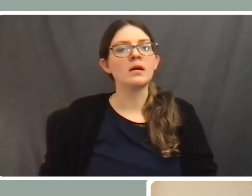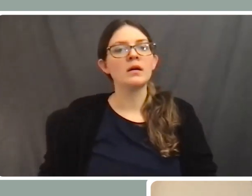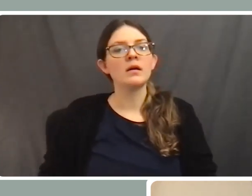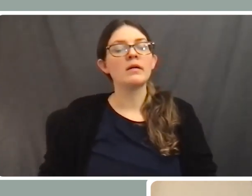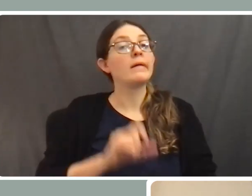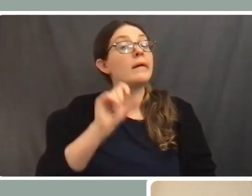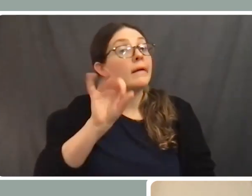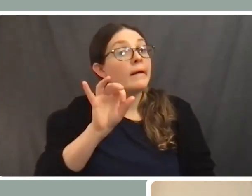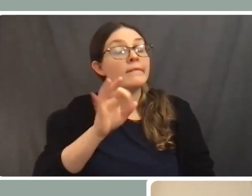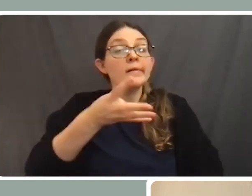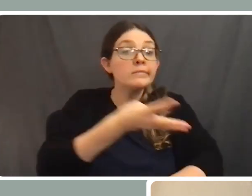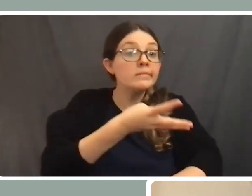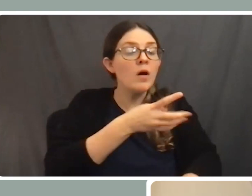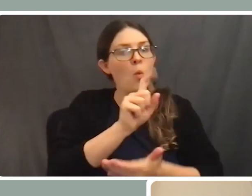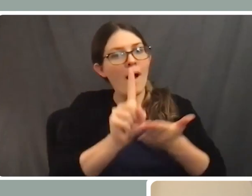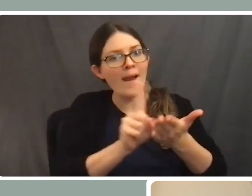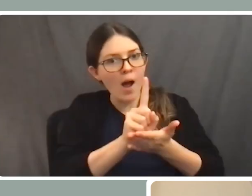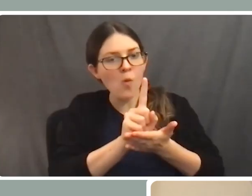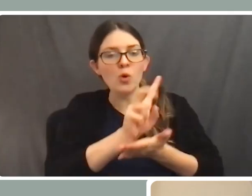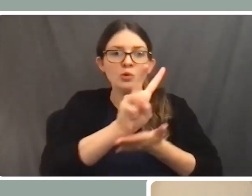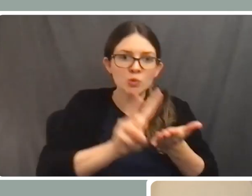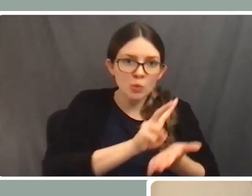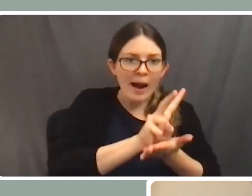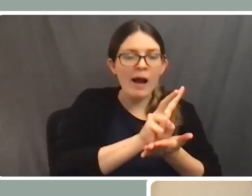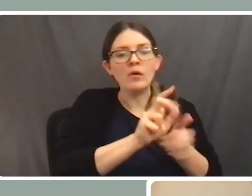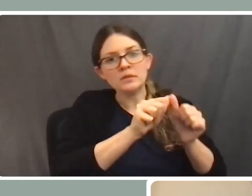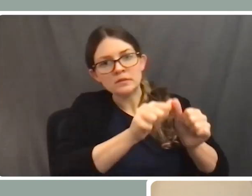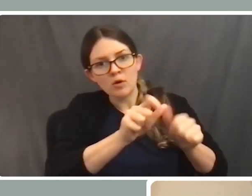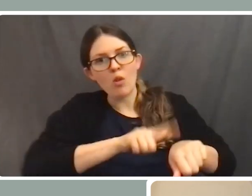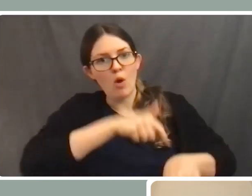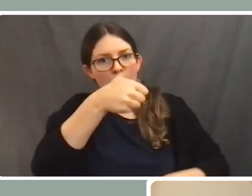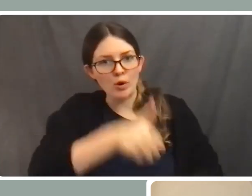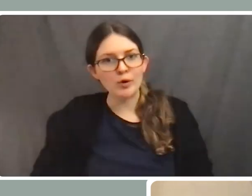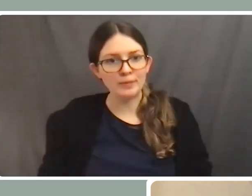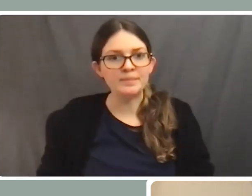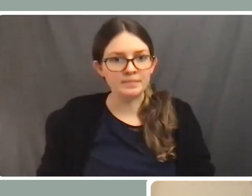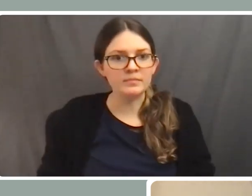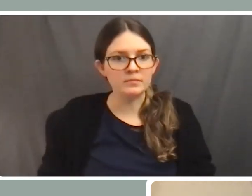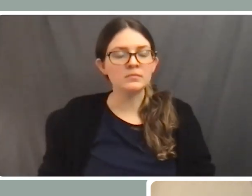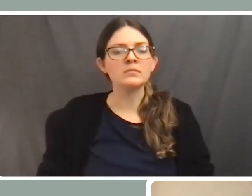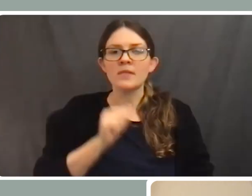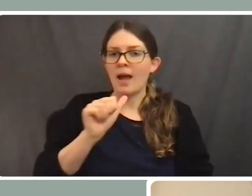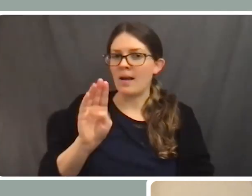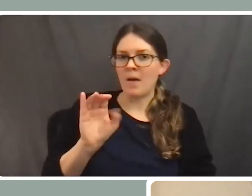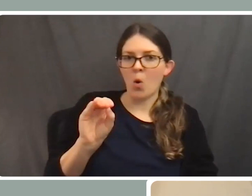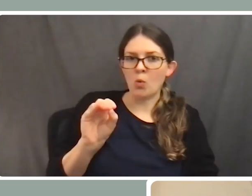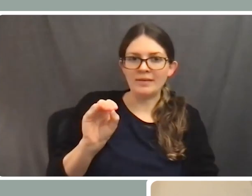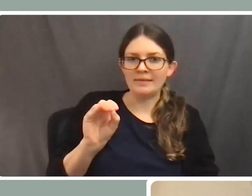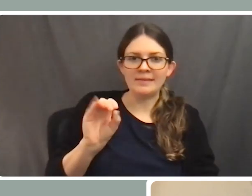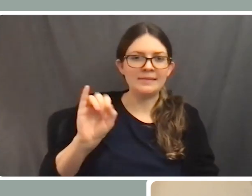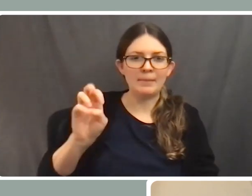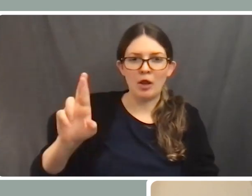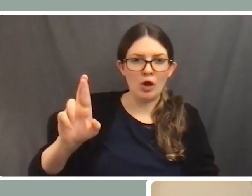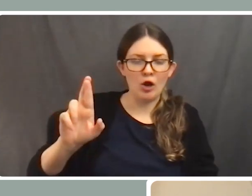it could be an hour, it could be 2 hours of getting different IV drugs infused and things like that. So those aren't biosimilars. They are the brand name